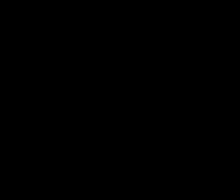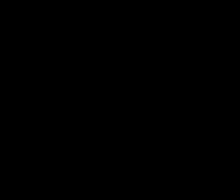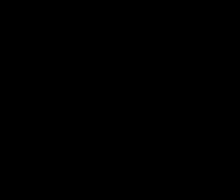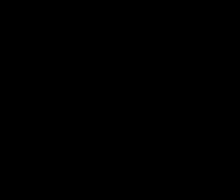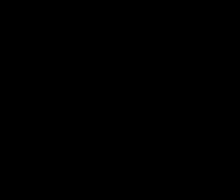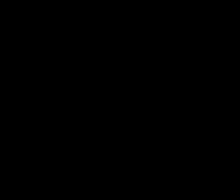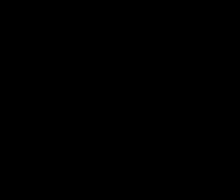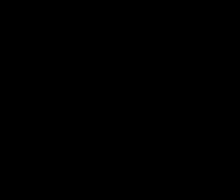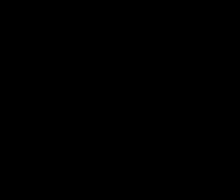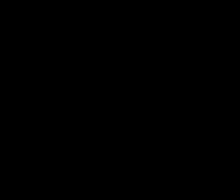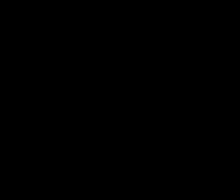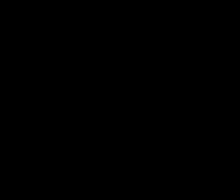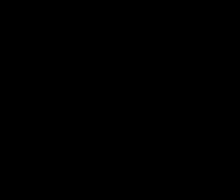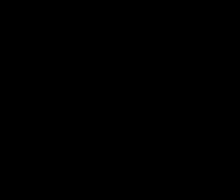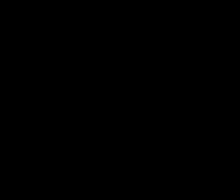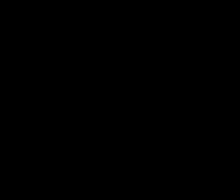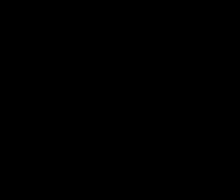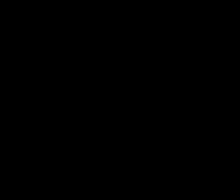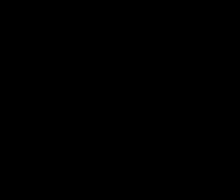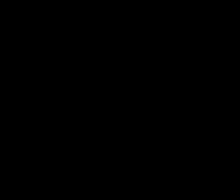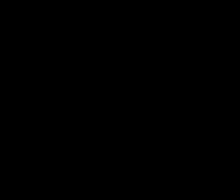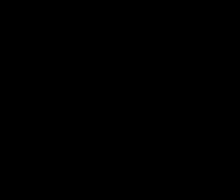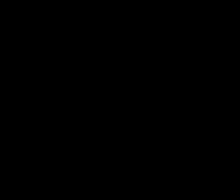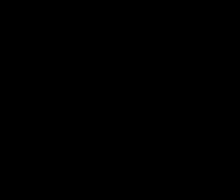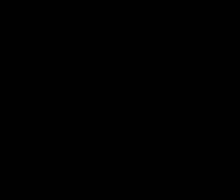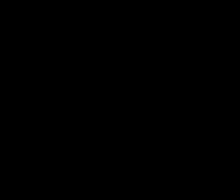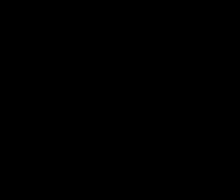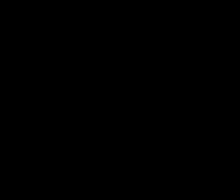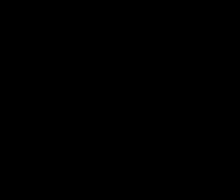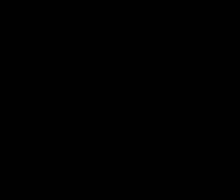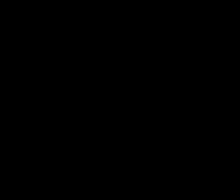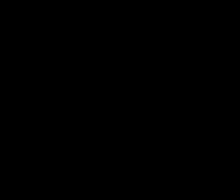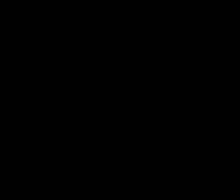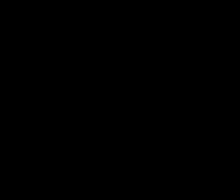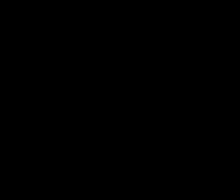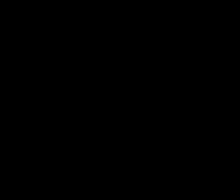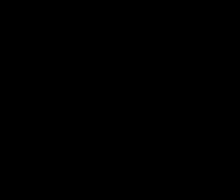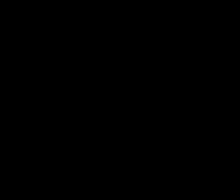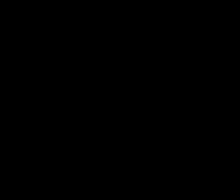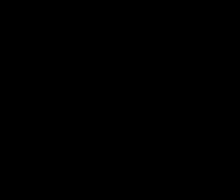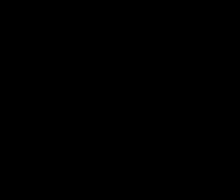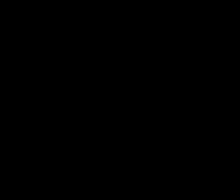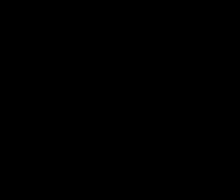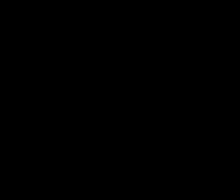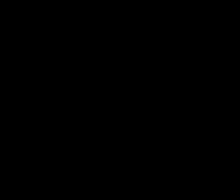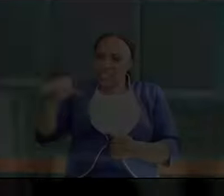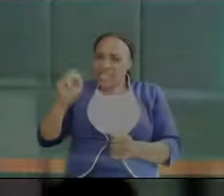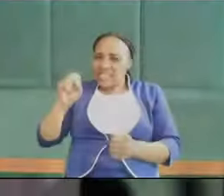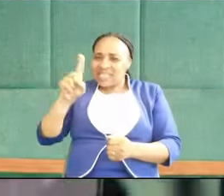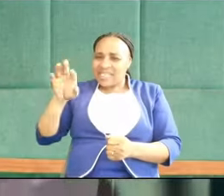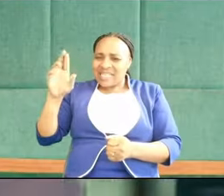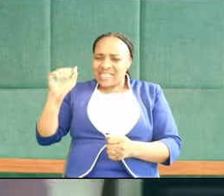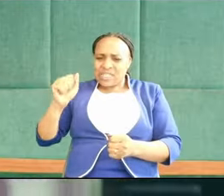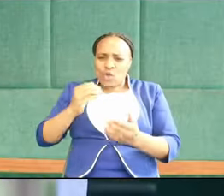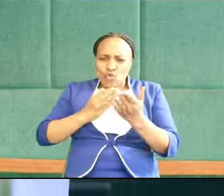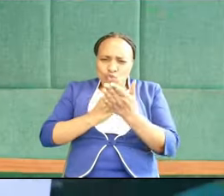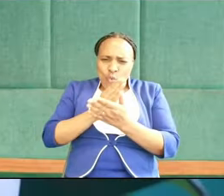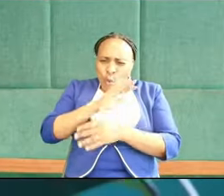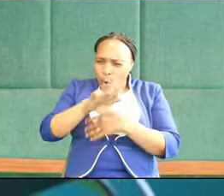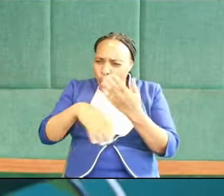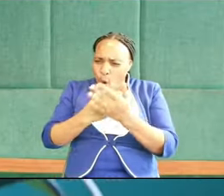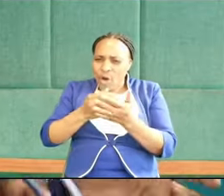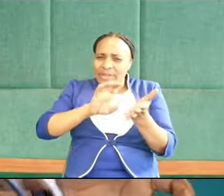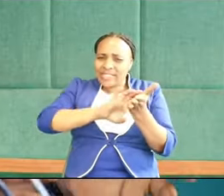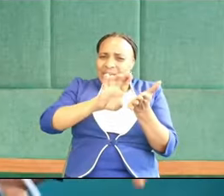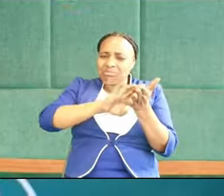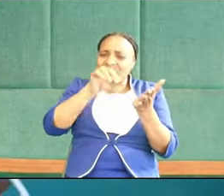number 15, Naboth the Jezreelite. In other words, when you look at Naboth throughout the chapter, he